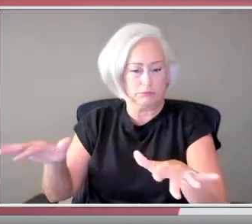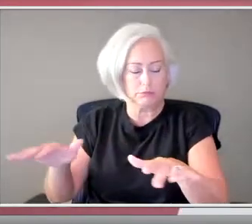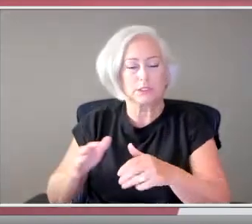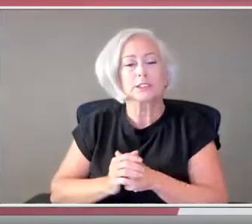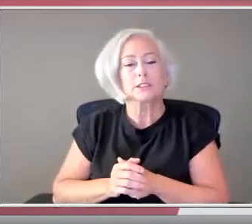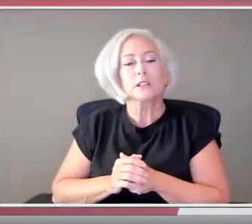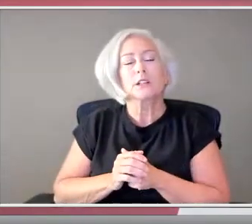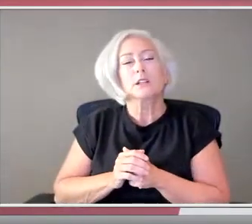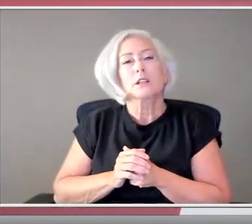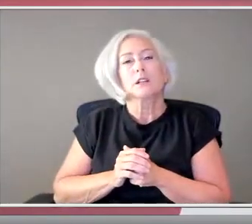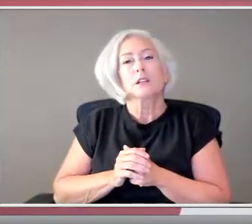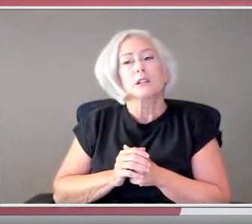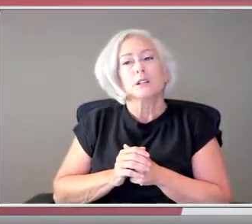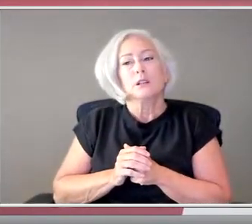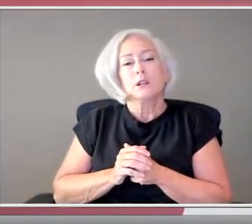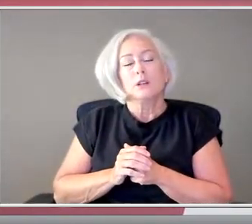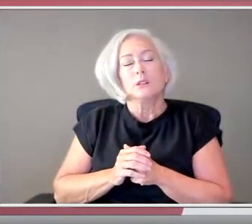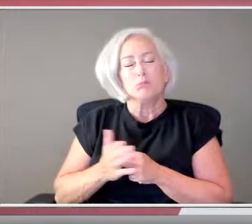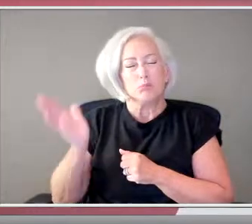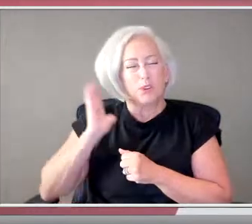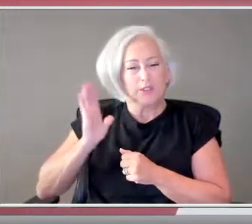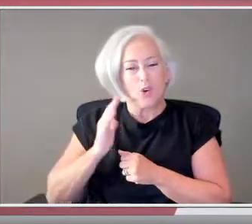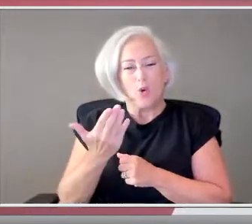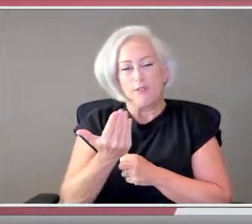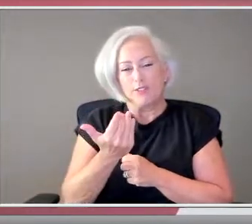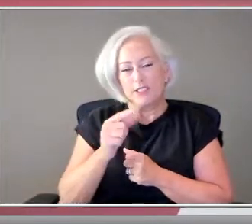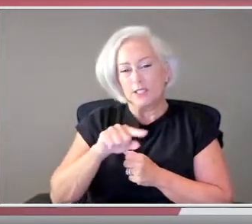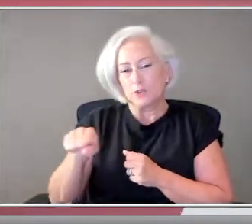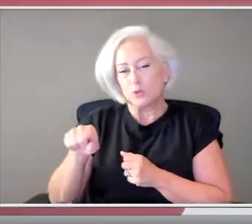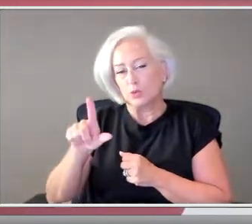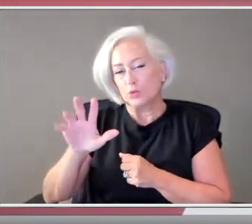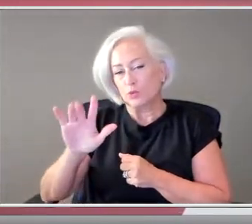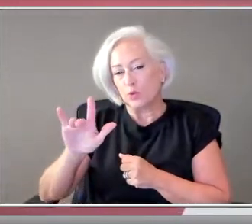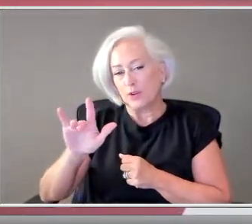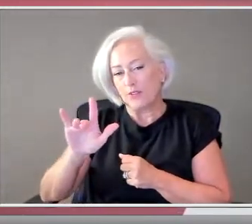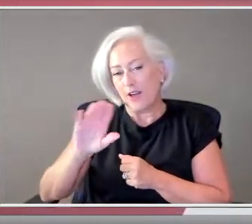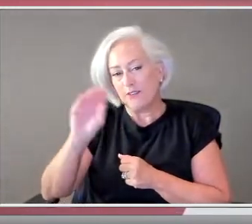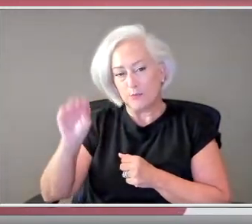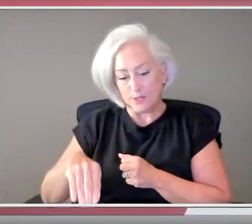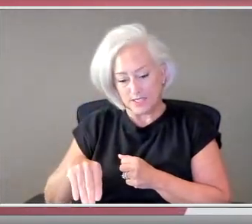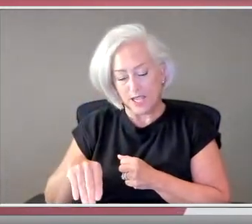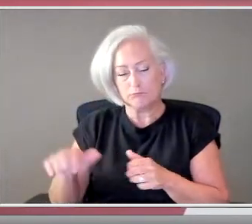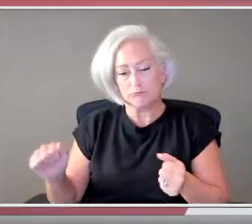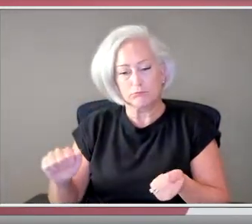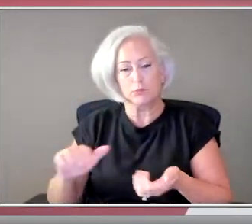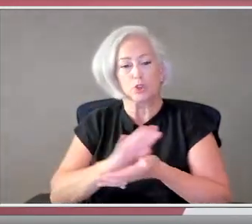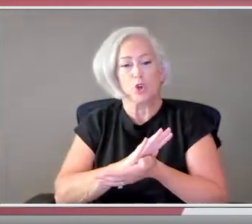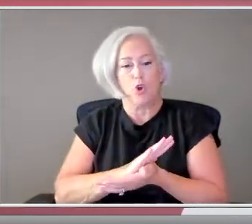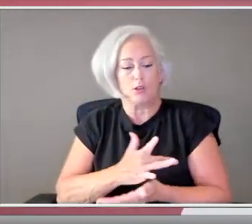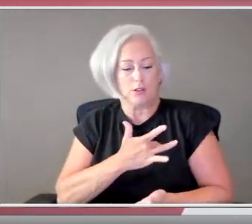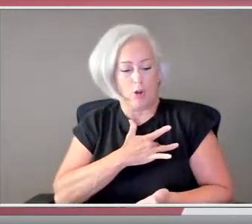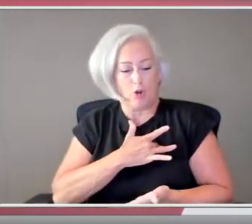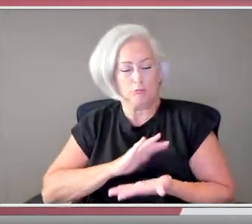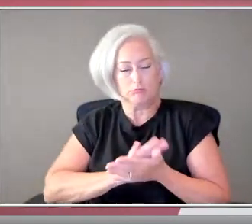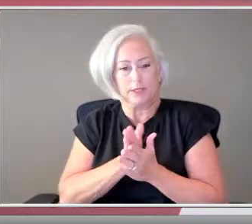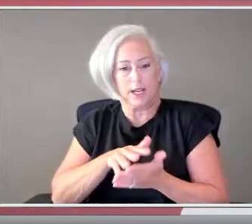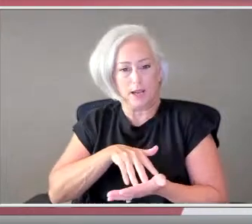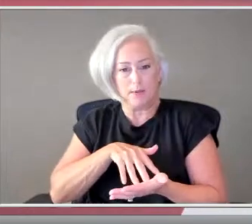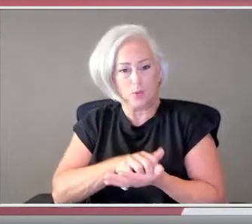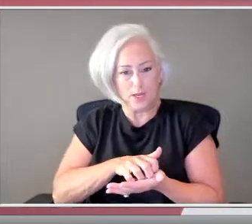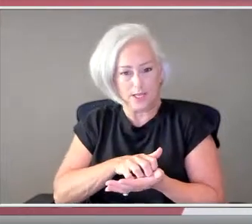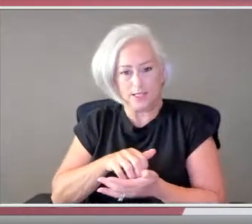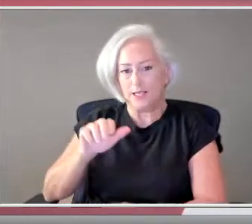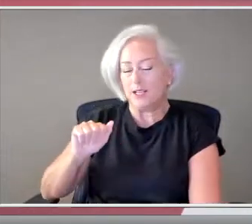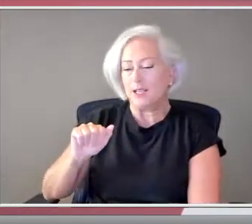like 15 to 25% incidence of weakening of the heart, but that was when adriamycin, Red Devil,